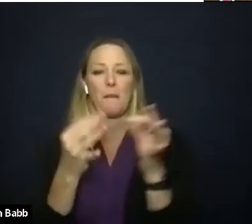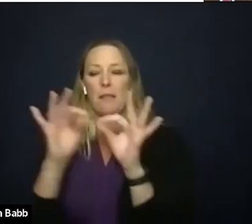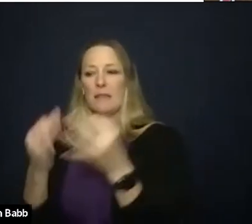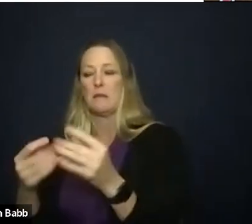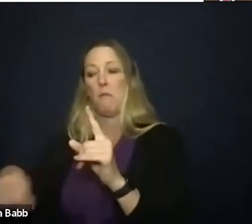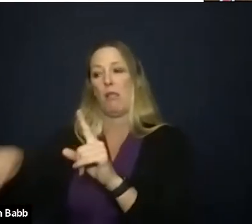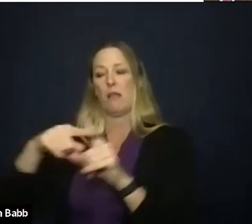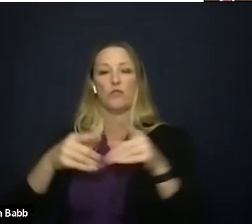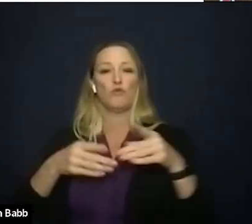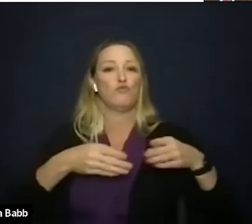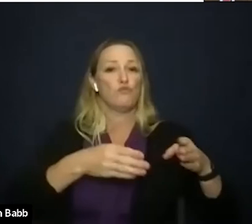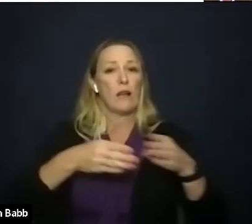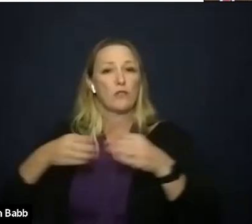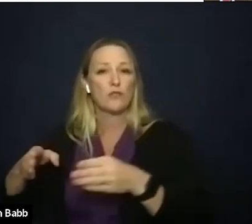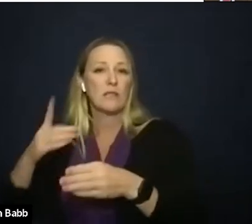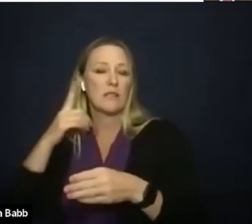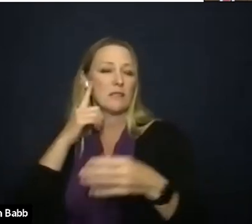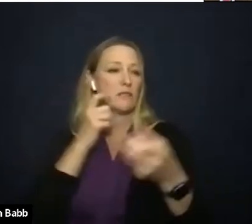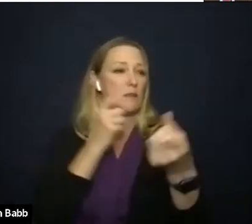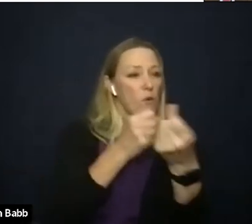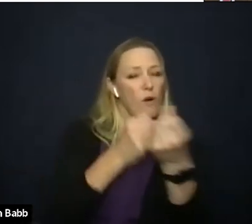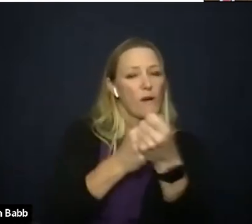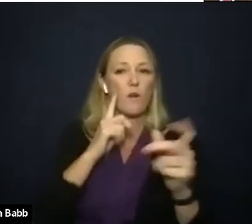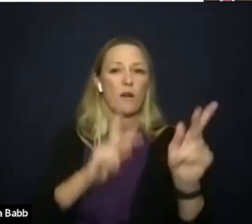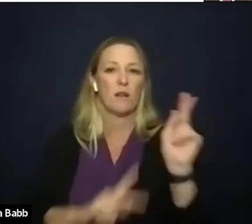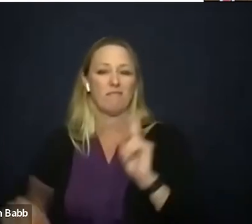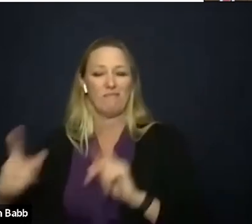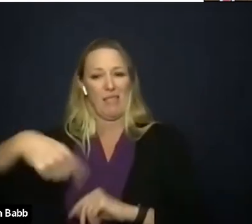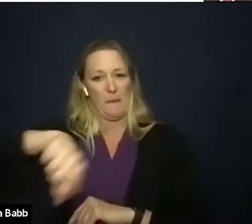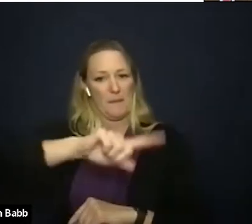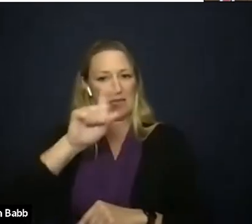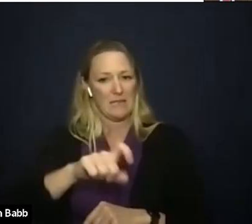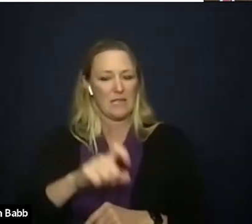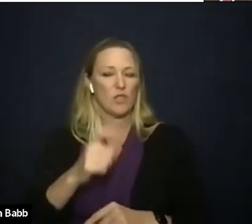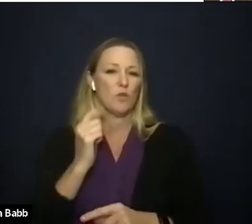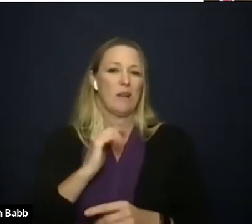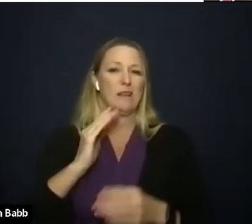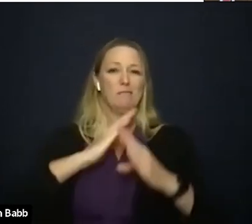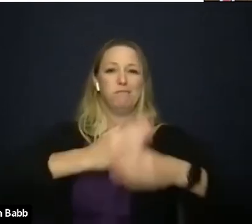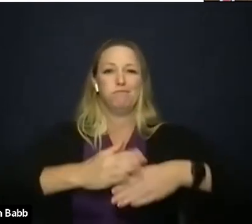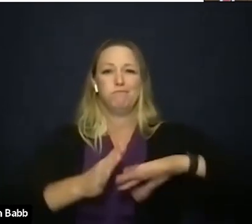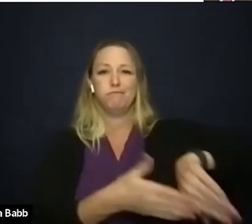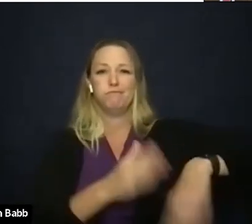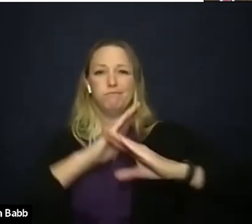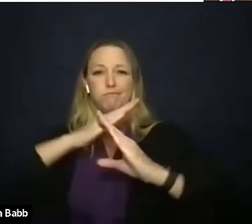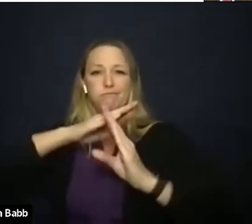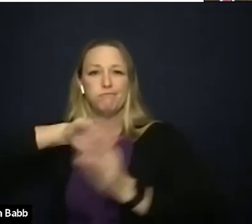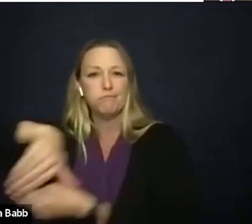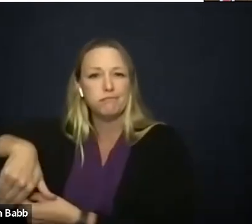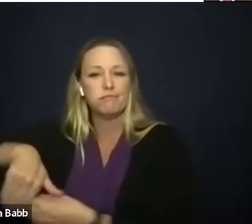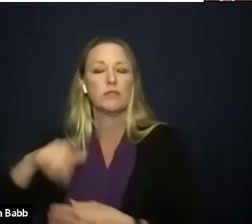resources needed to eliminate barriers and promote student success and wellness